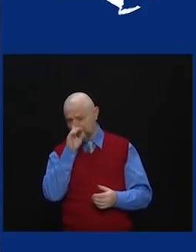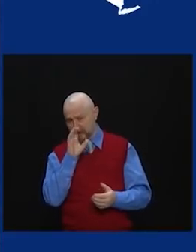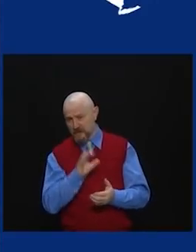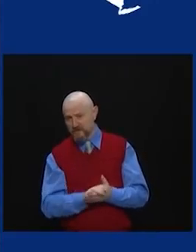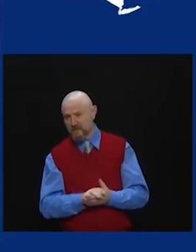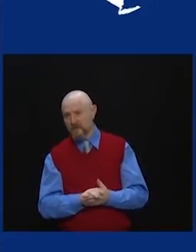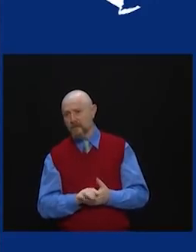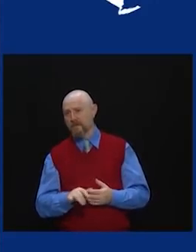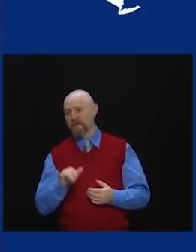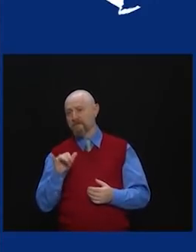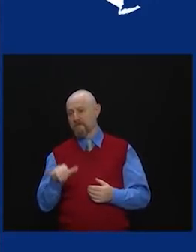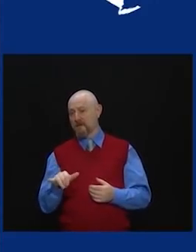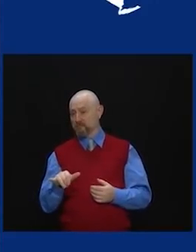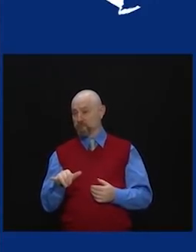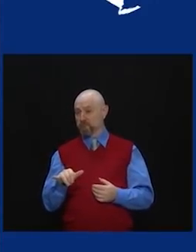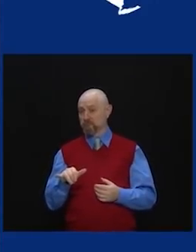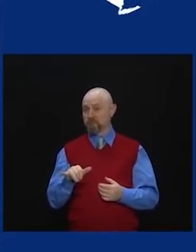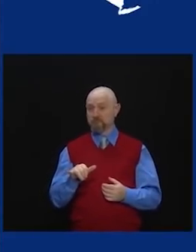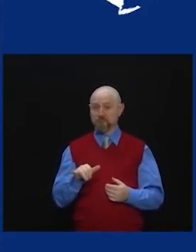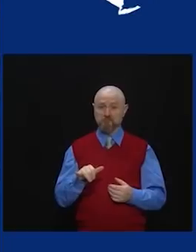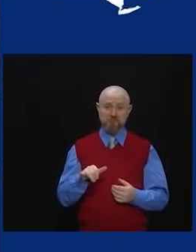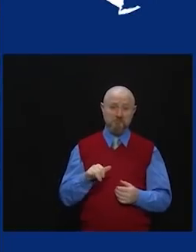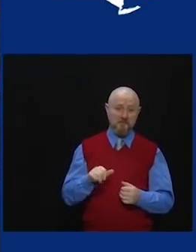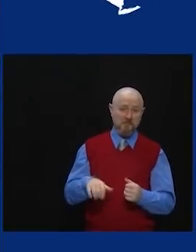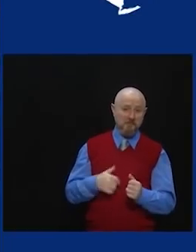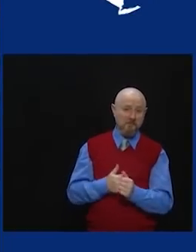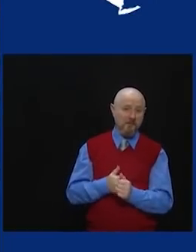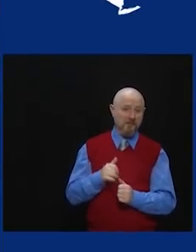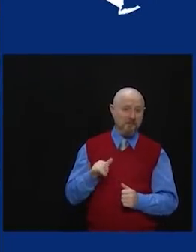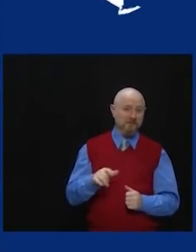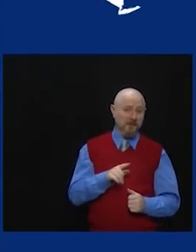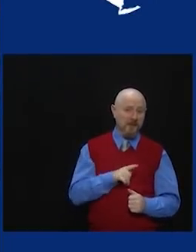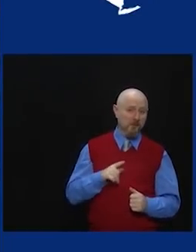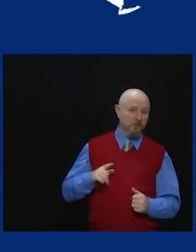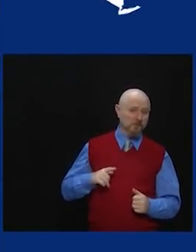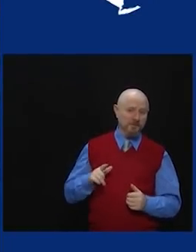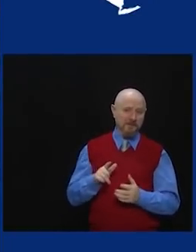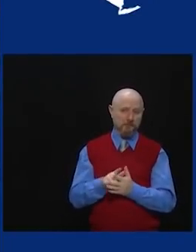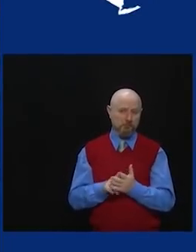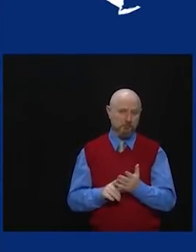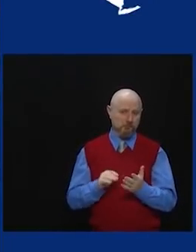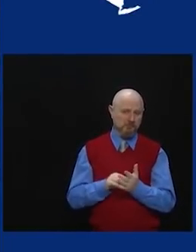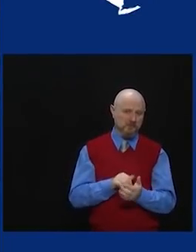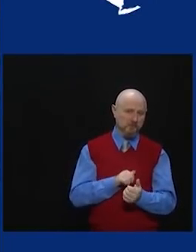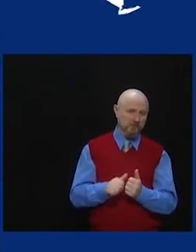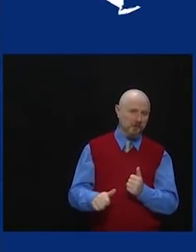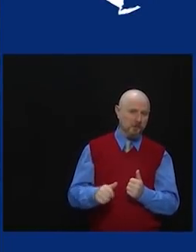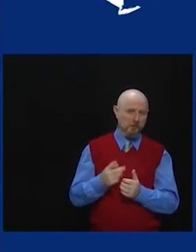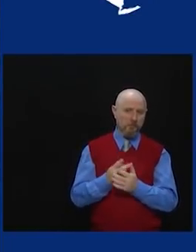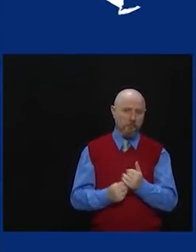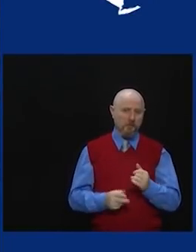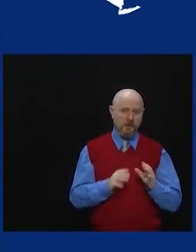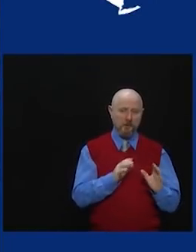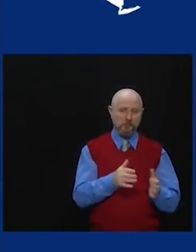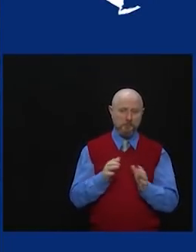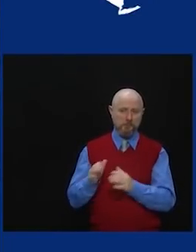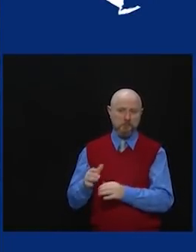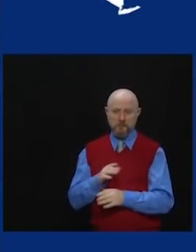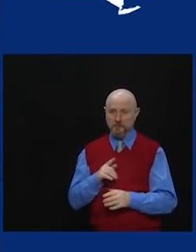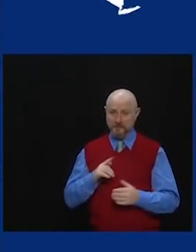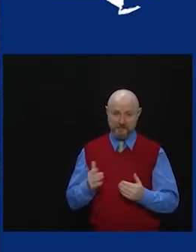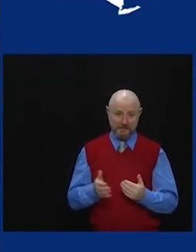which passed both houses overwhelmingly? You know, I will tell you what I look at when I'm deciding on legislation, and literally in the last